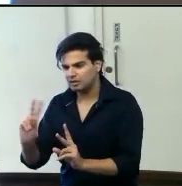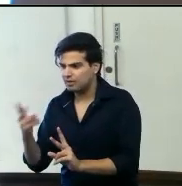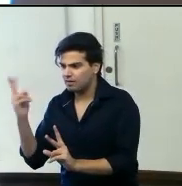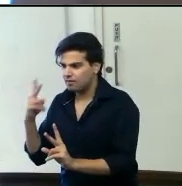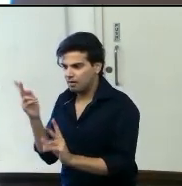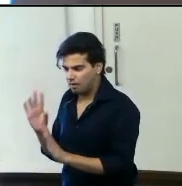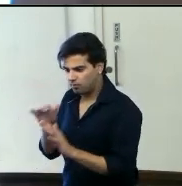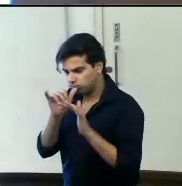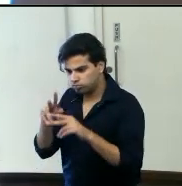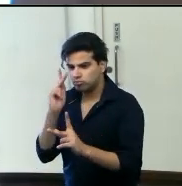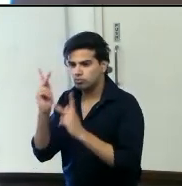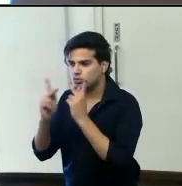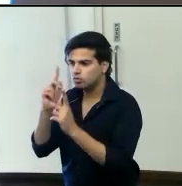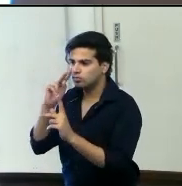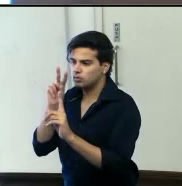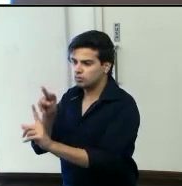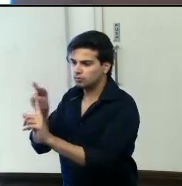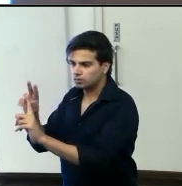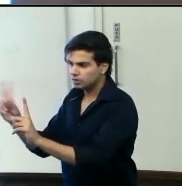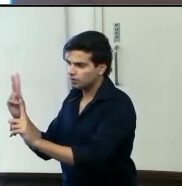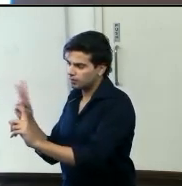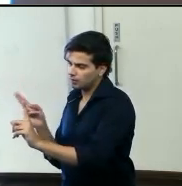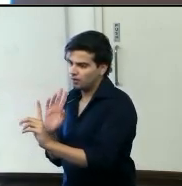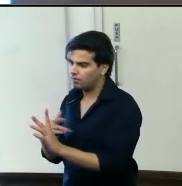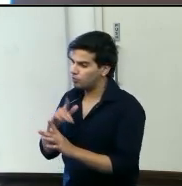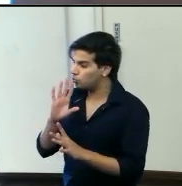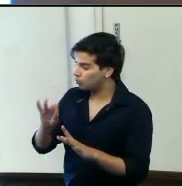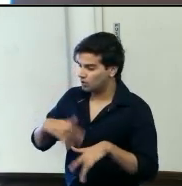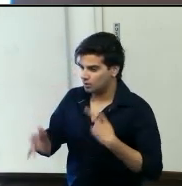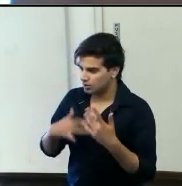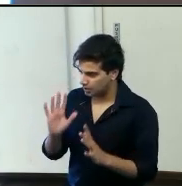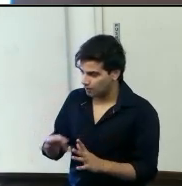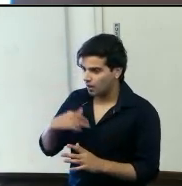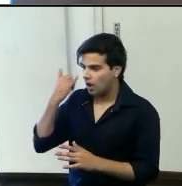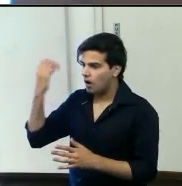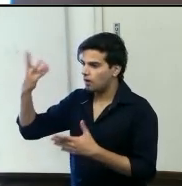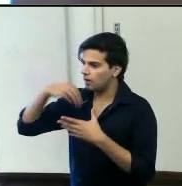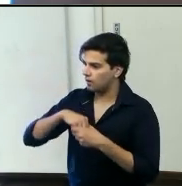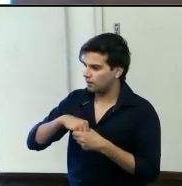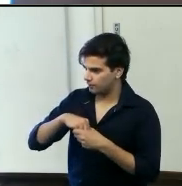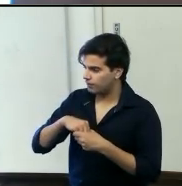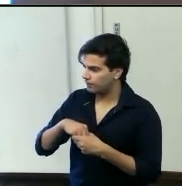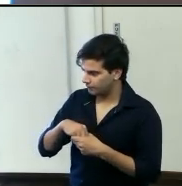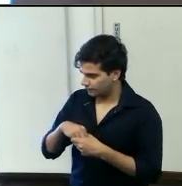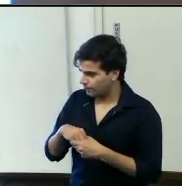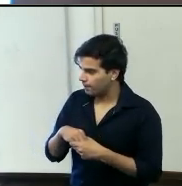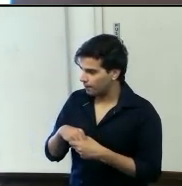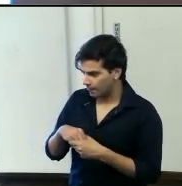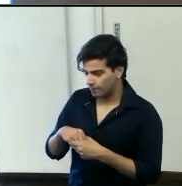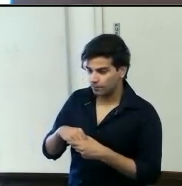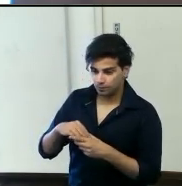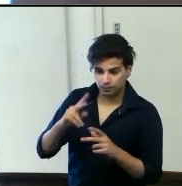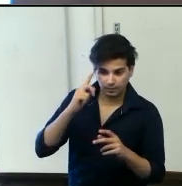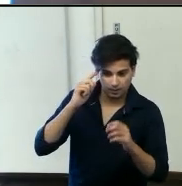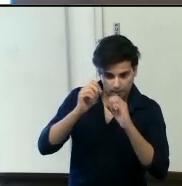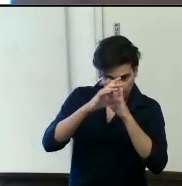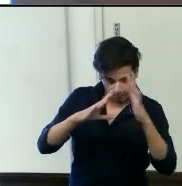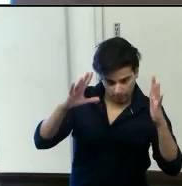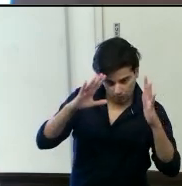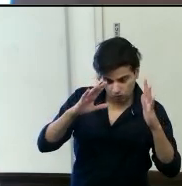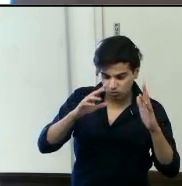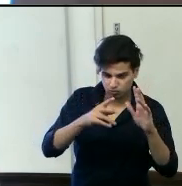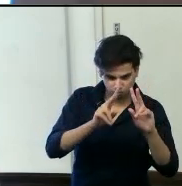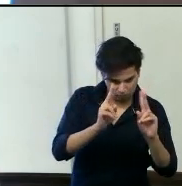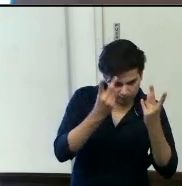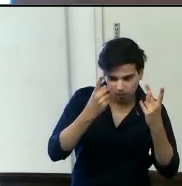play and ambiguity, I think it's very interesting. That's why I brought in the idea of how concrete can somebody make an image, or how abstract one